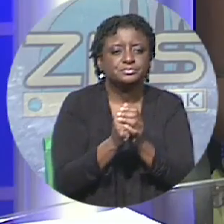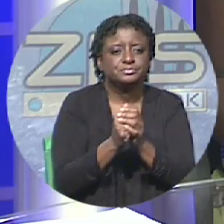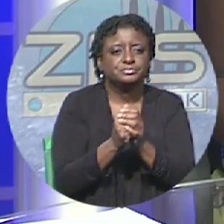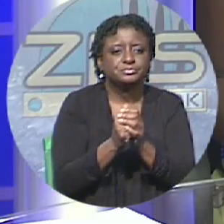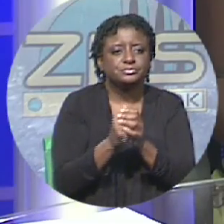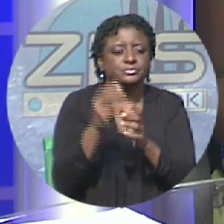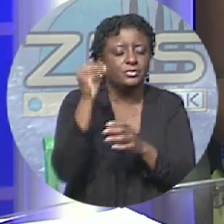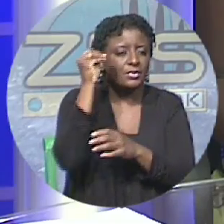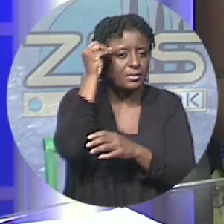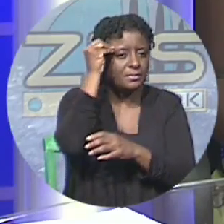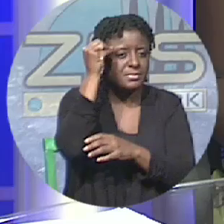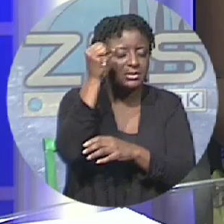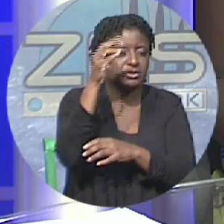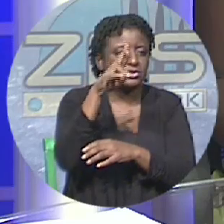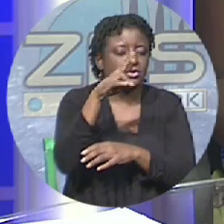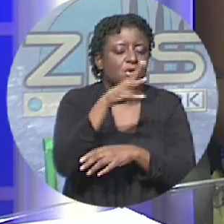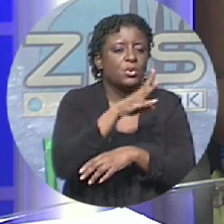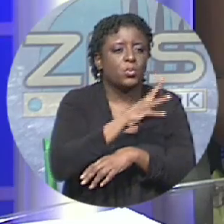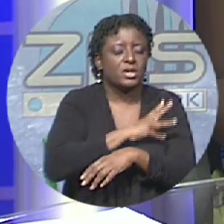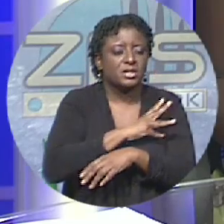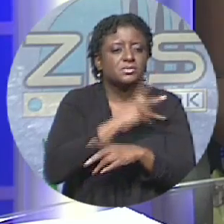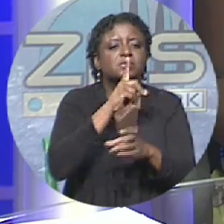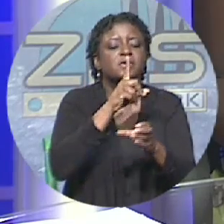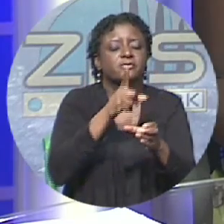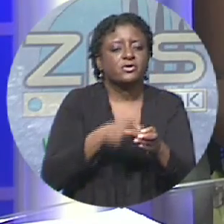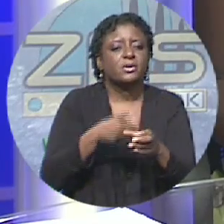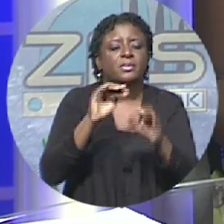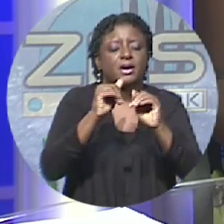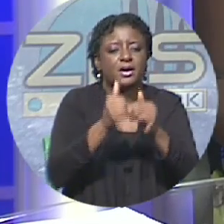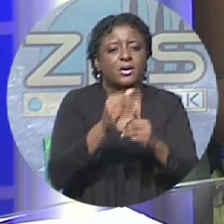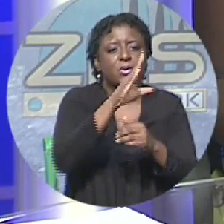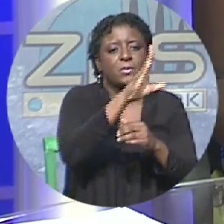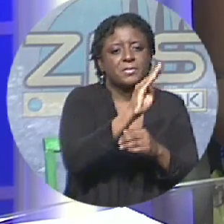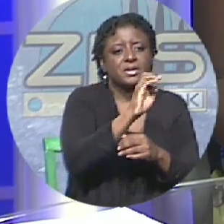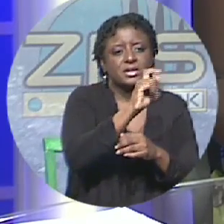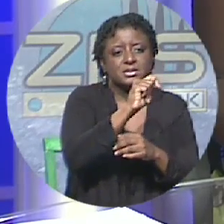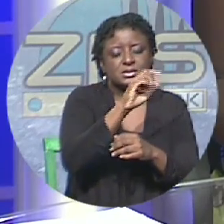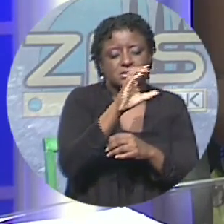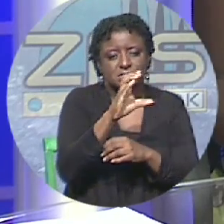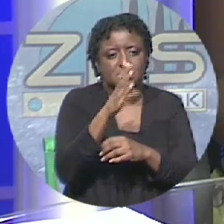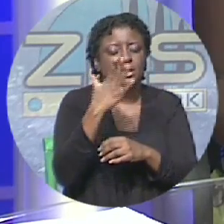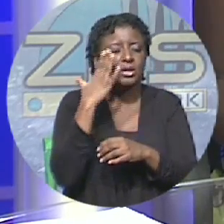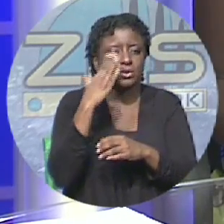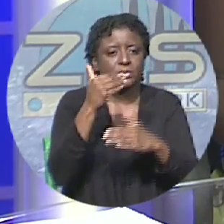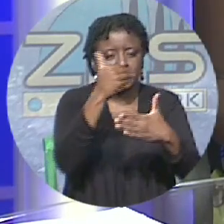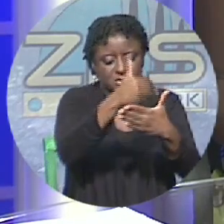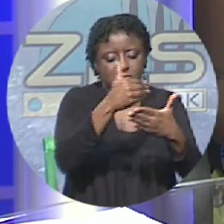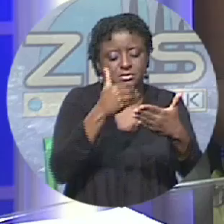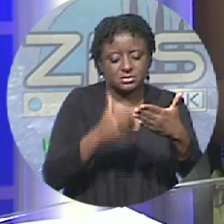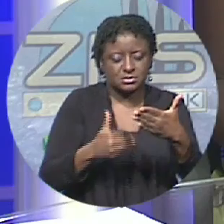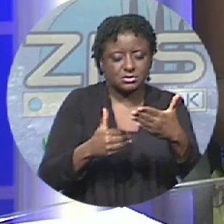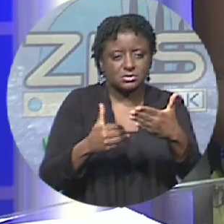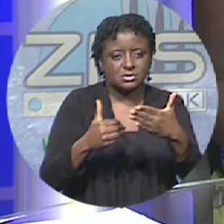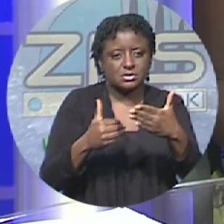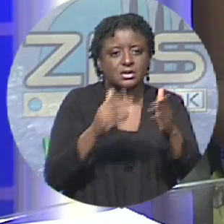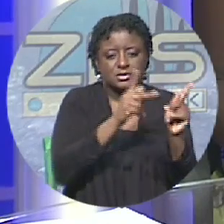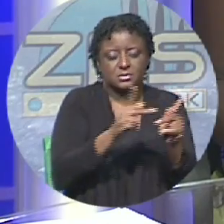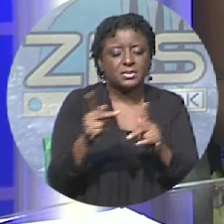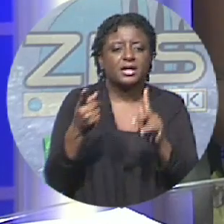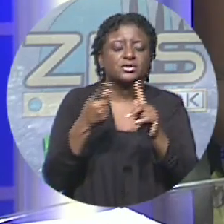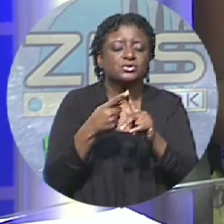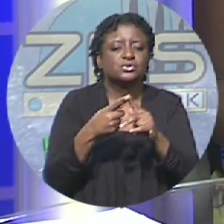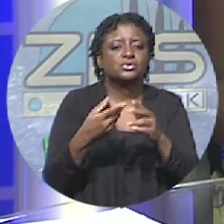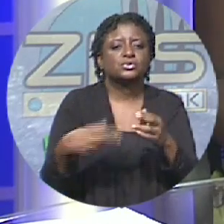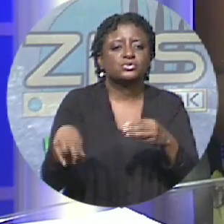Mr. Williams also confirmed how BTC will prioritize its efforts to restore services, as well as an estimate on the monetary value